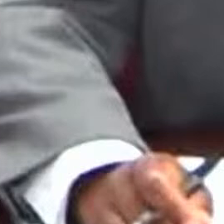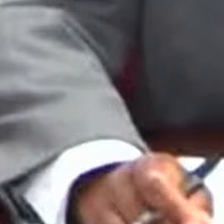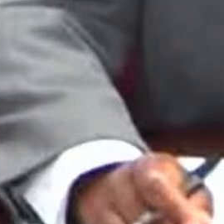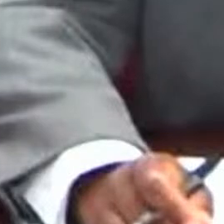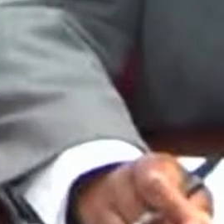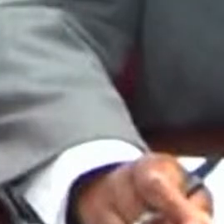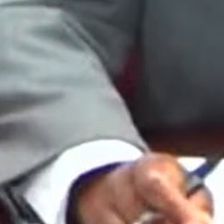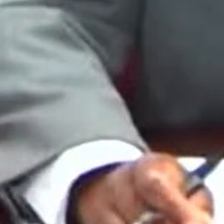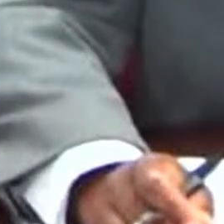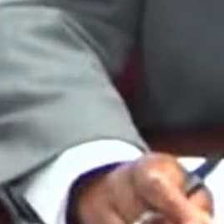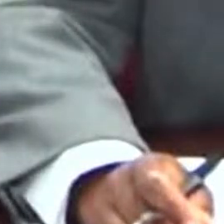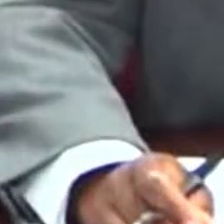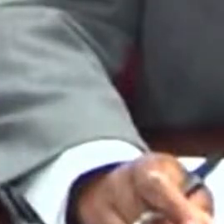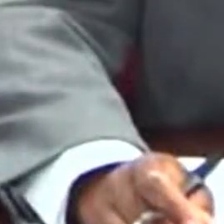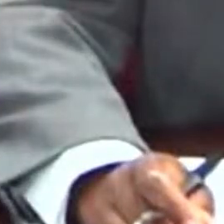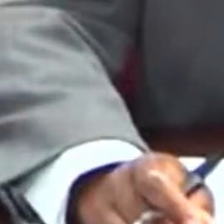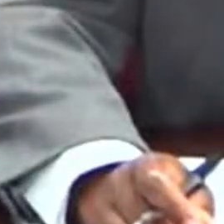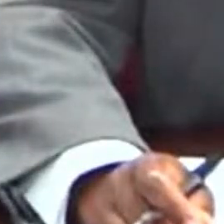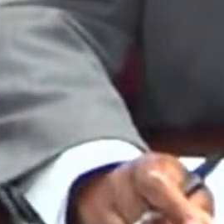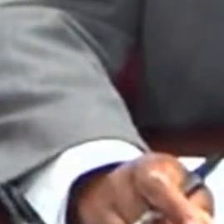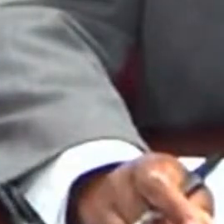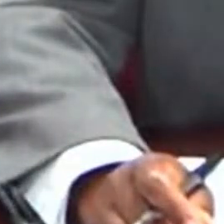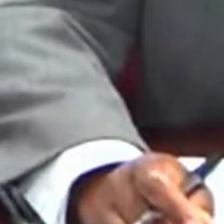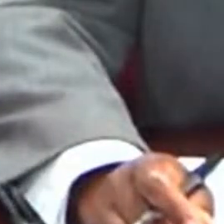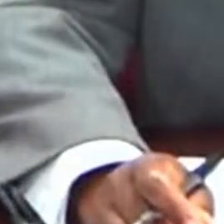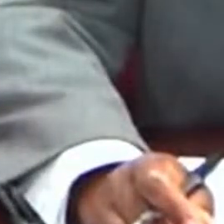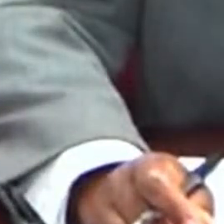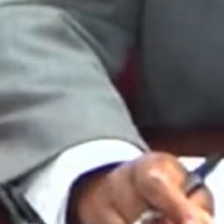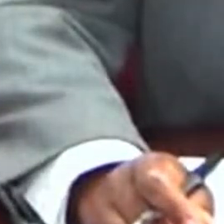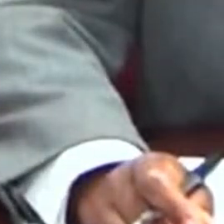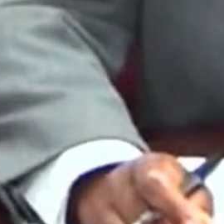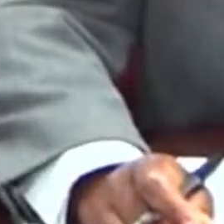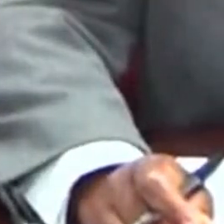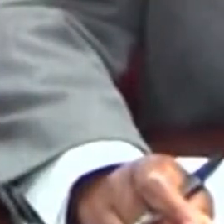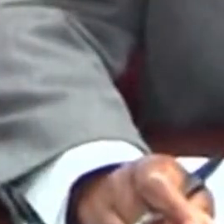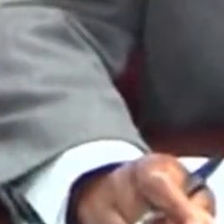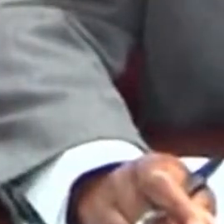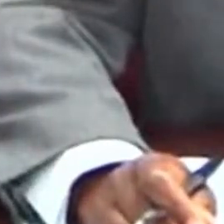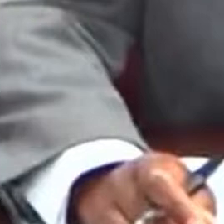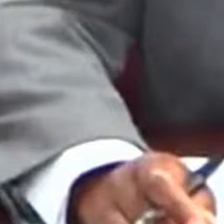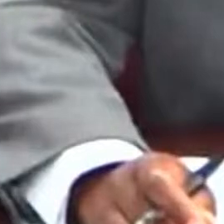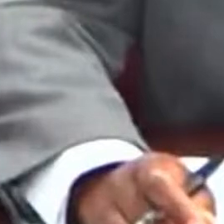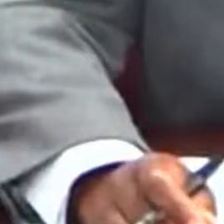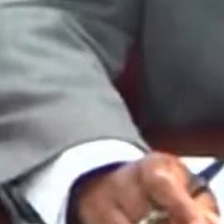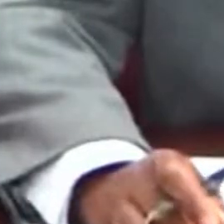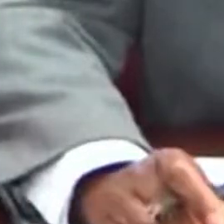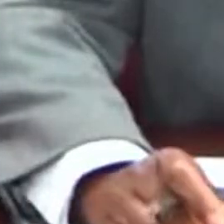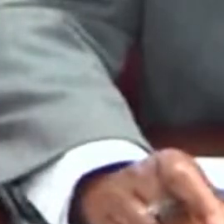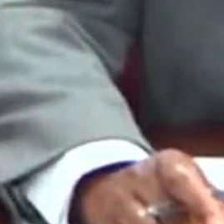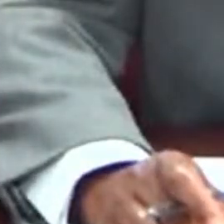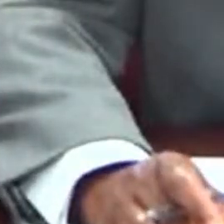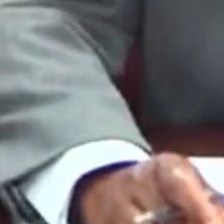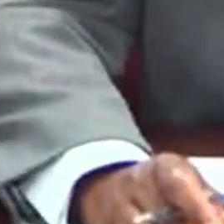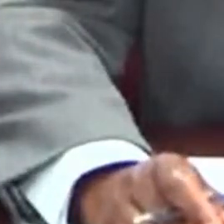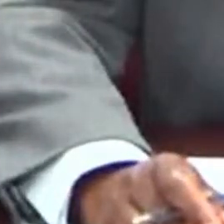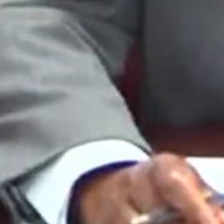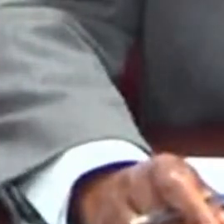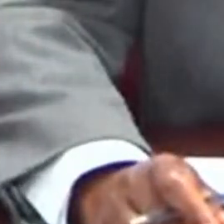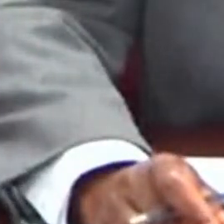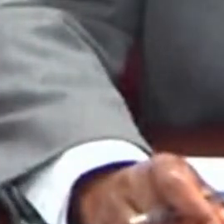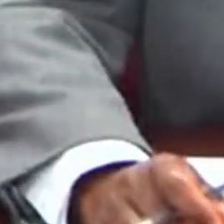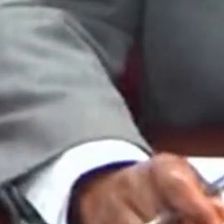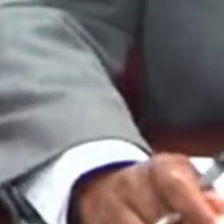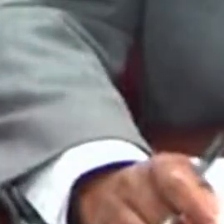is a financial institution which may not necessarily be domiciled here. We will be able to borrow from it as